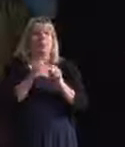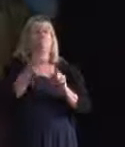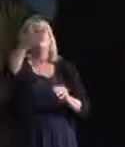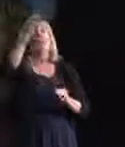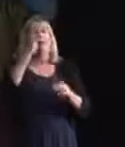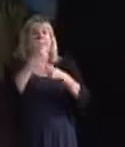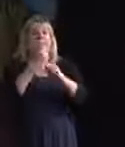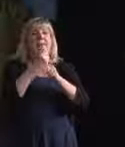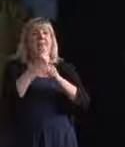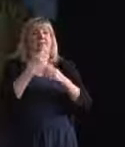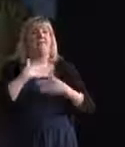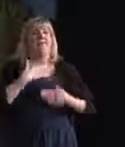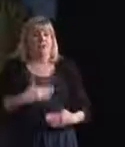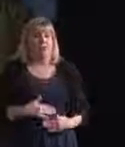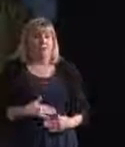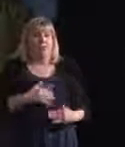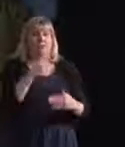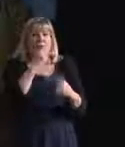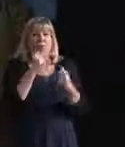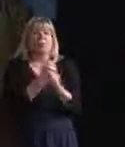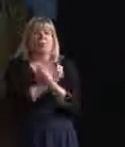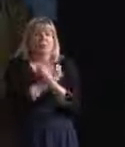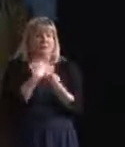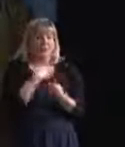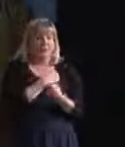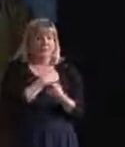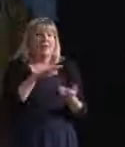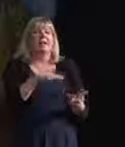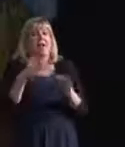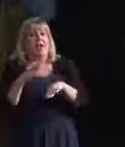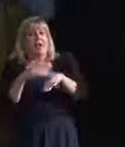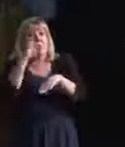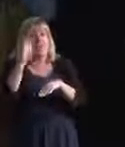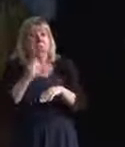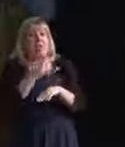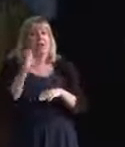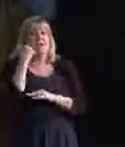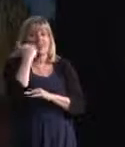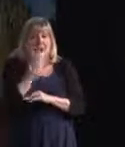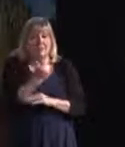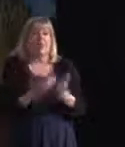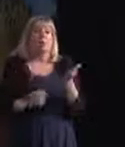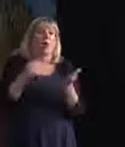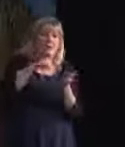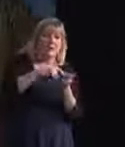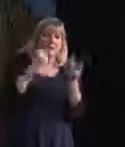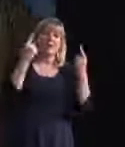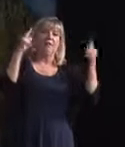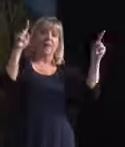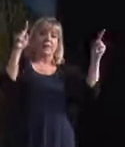God made flesh, who dwelt among us, died on the cross of shame, and rose